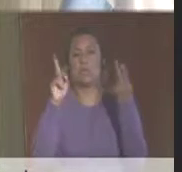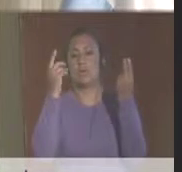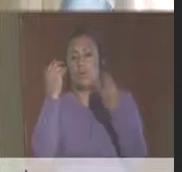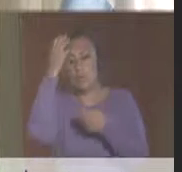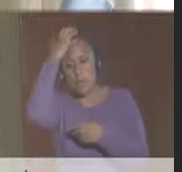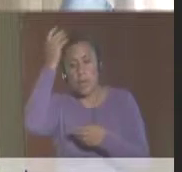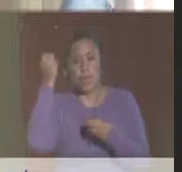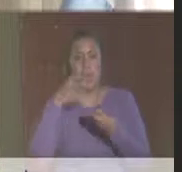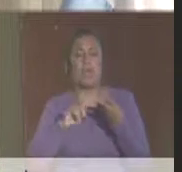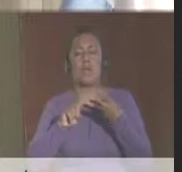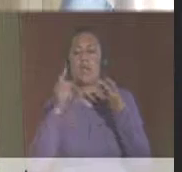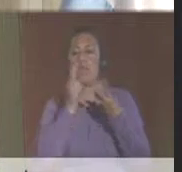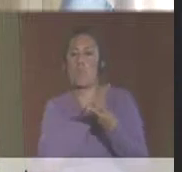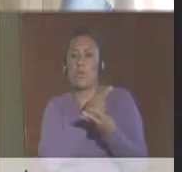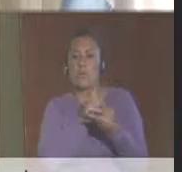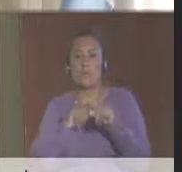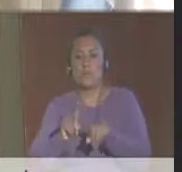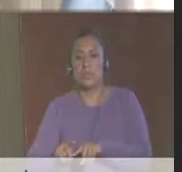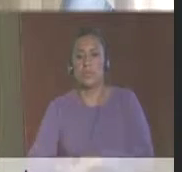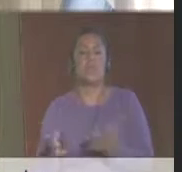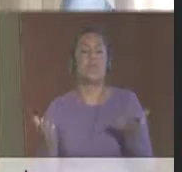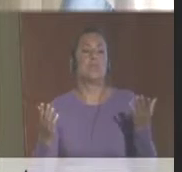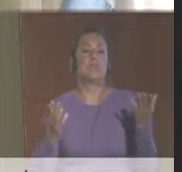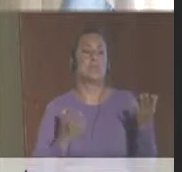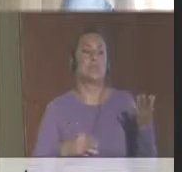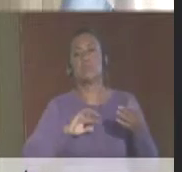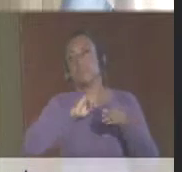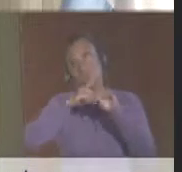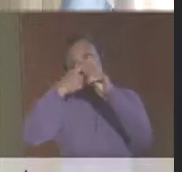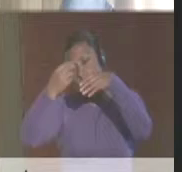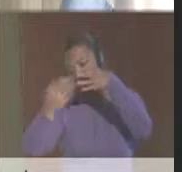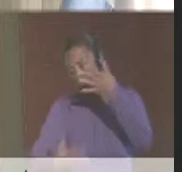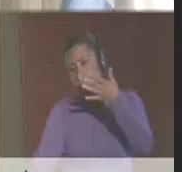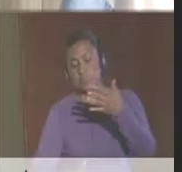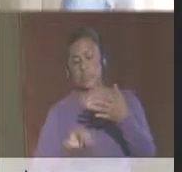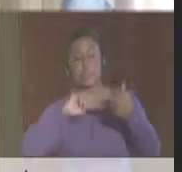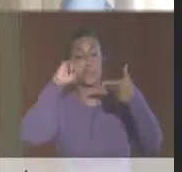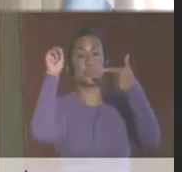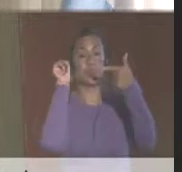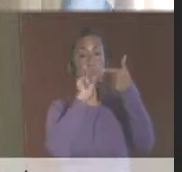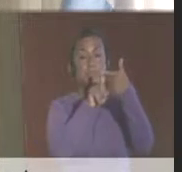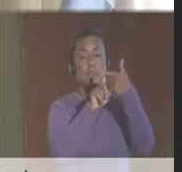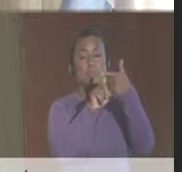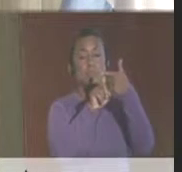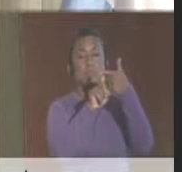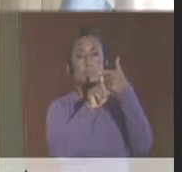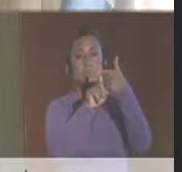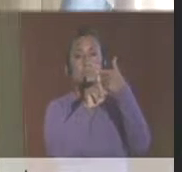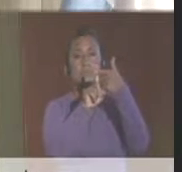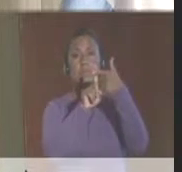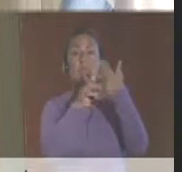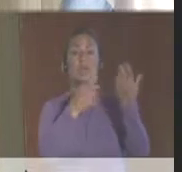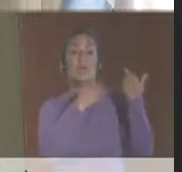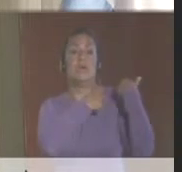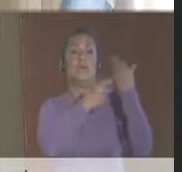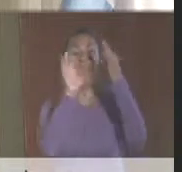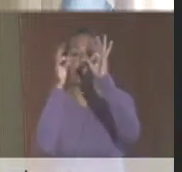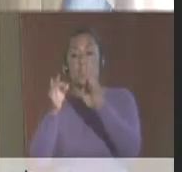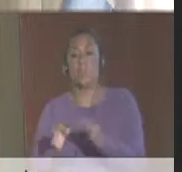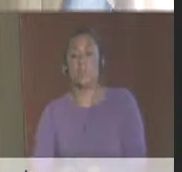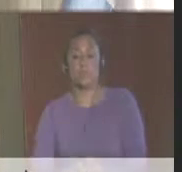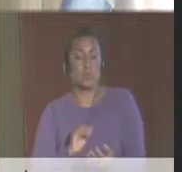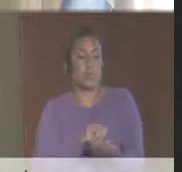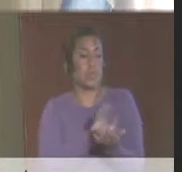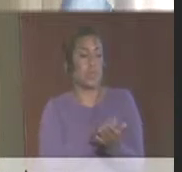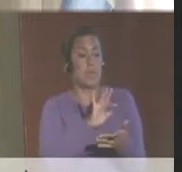Red Cross, Caritas, and amongst others. And the second aspect refers to the budget